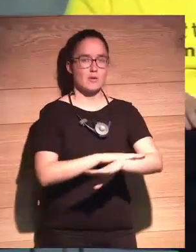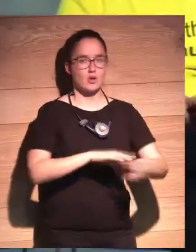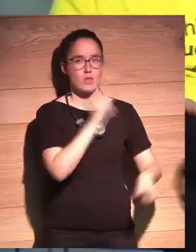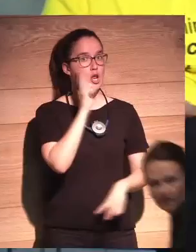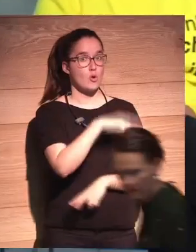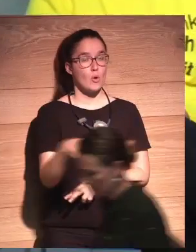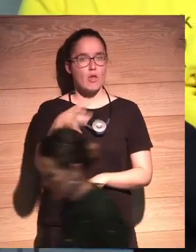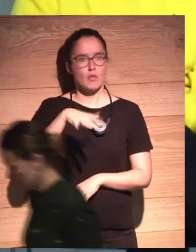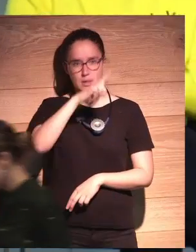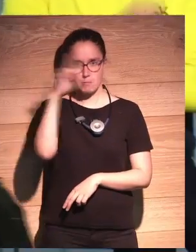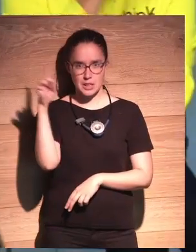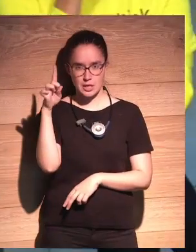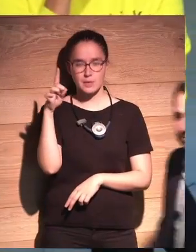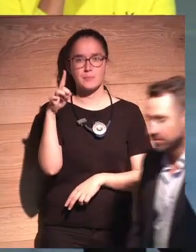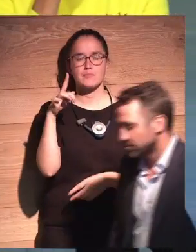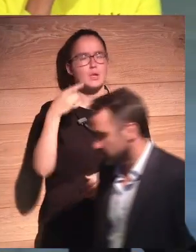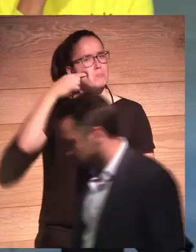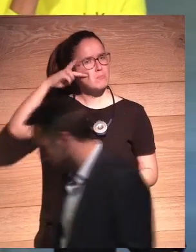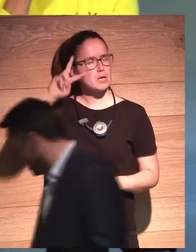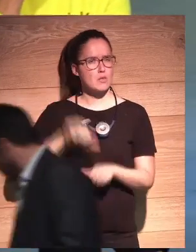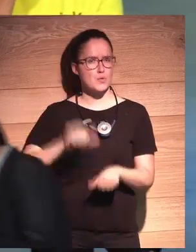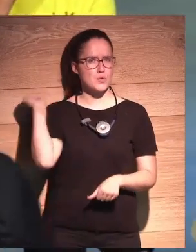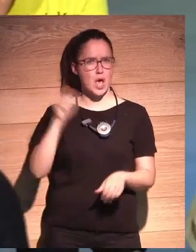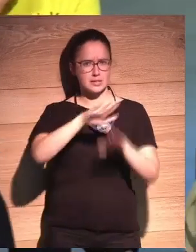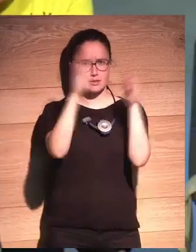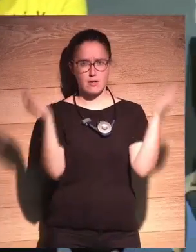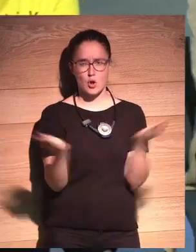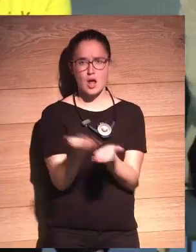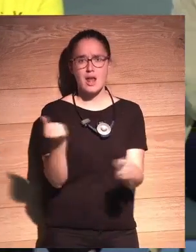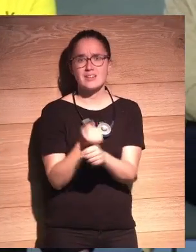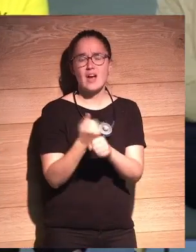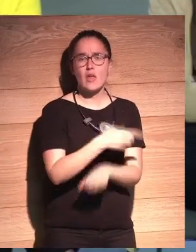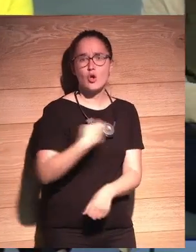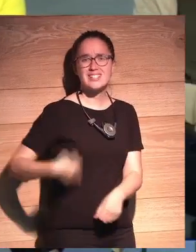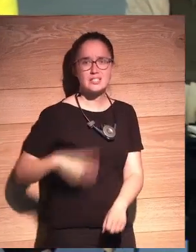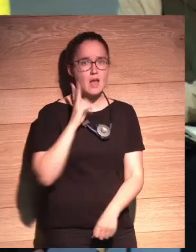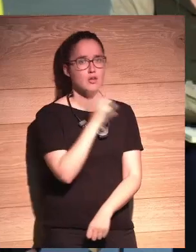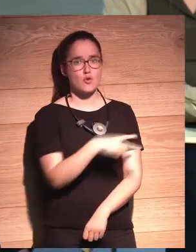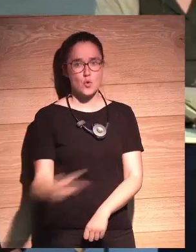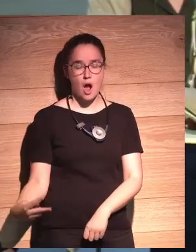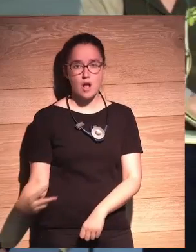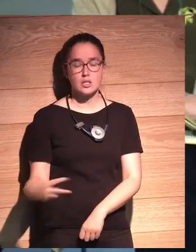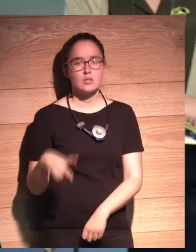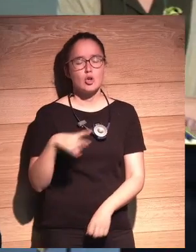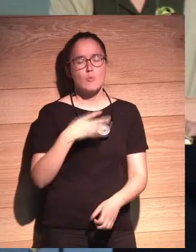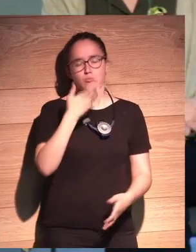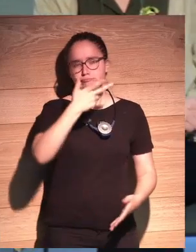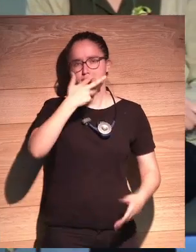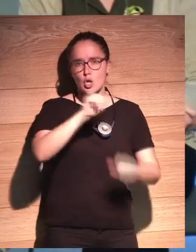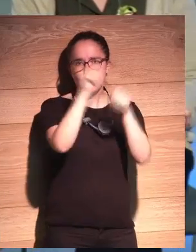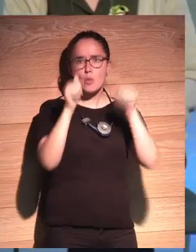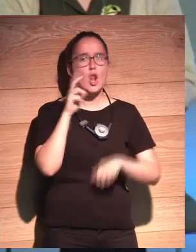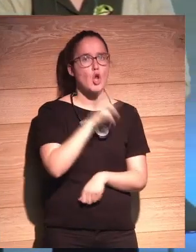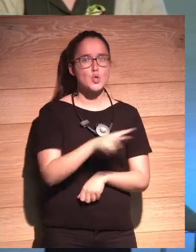the innovation agency of the government of Norway in Madrid. She has a wide international experience. She's worked in China